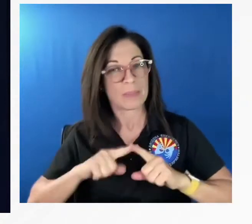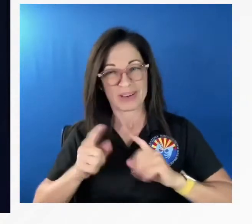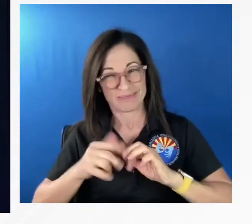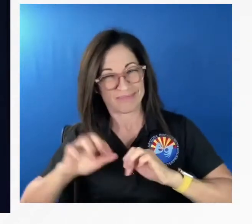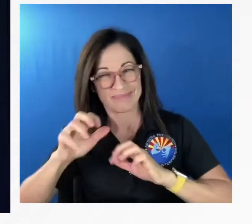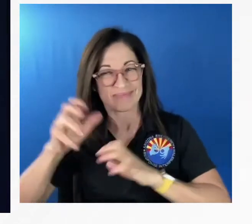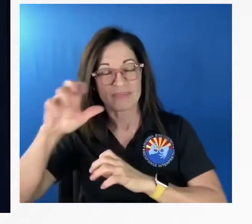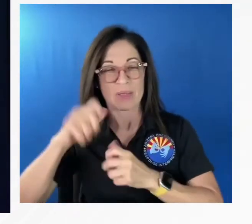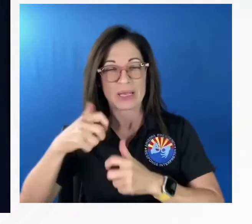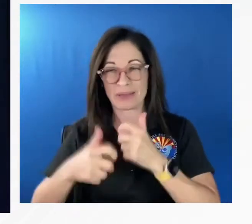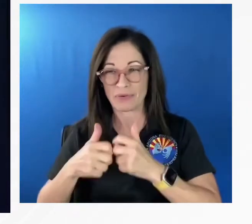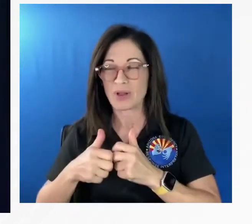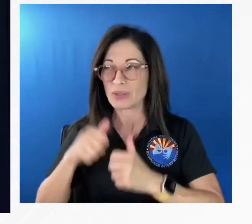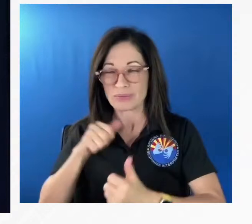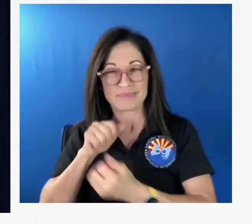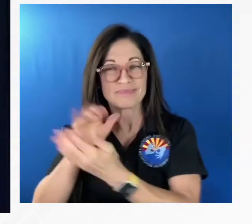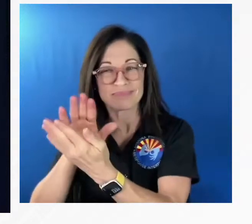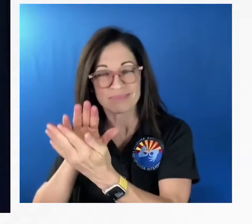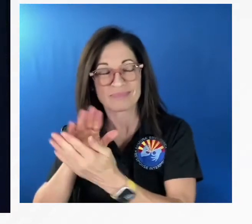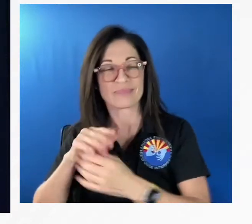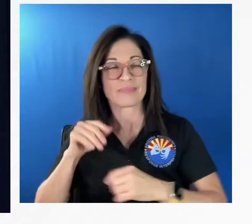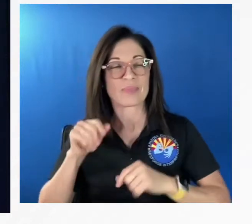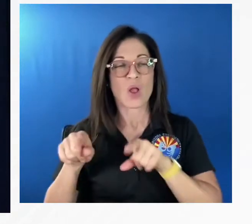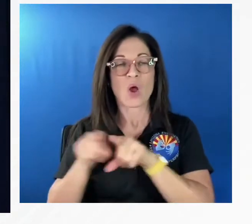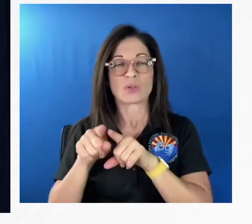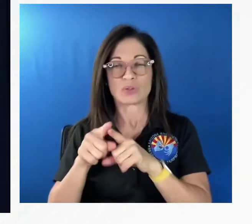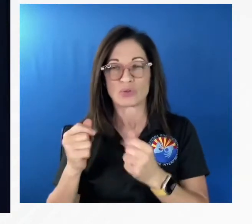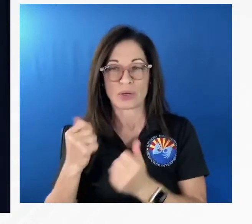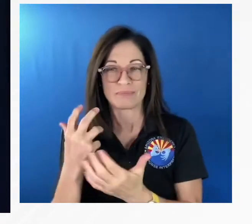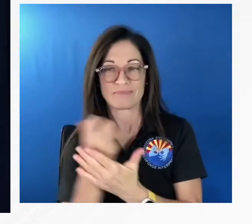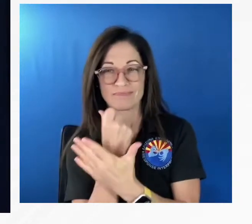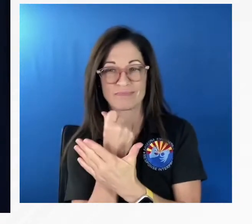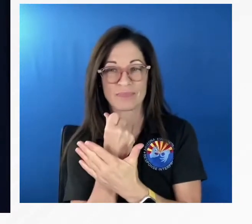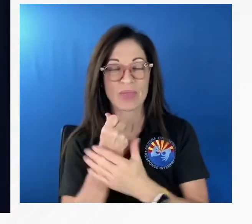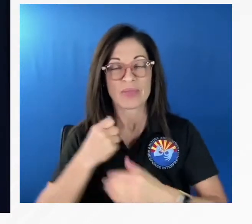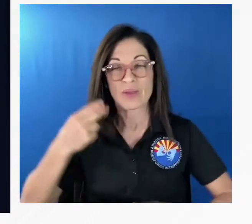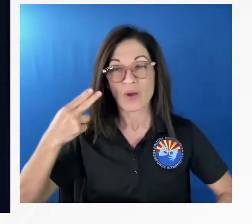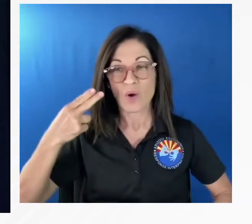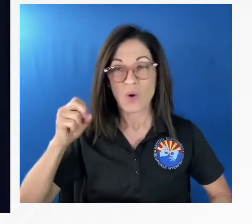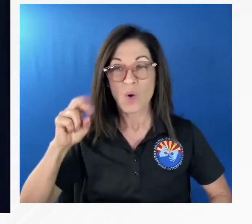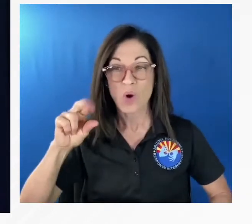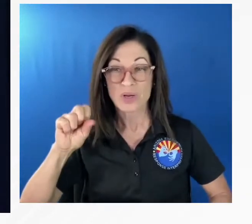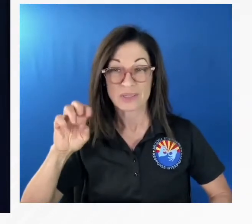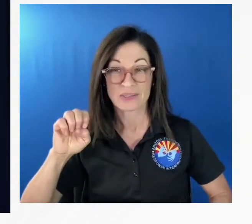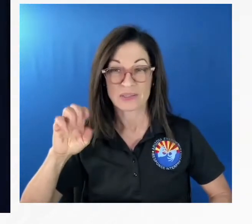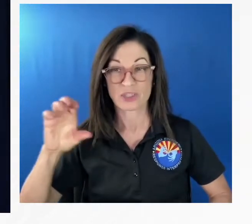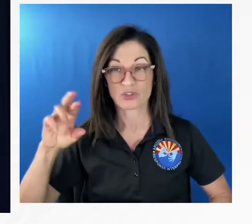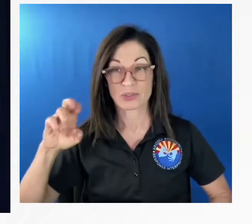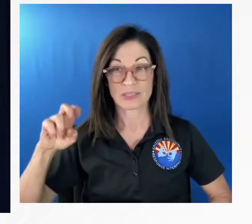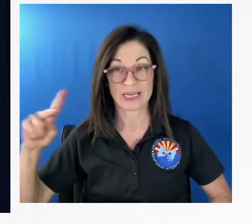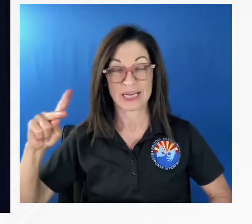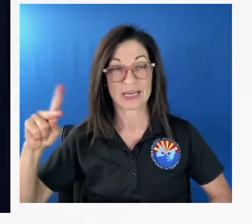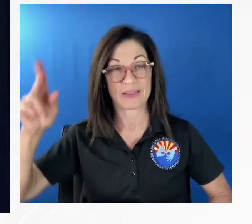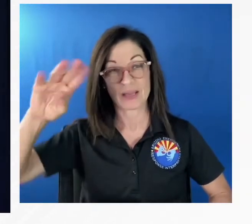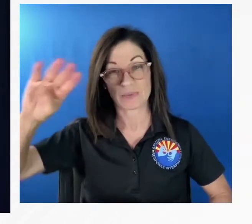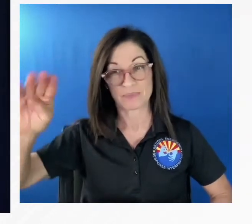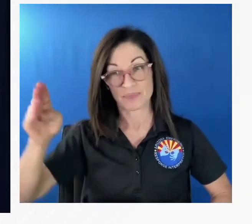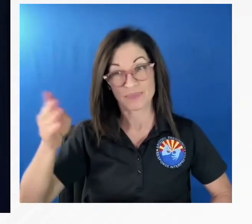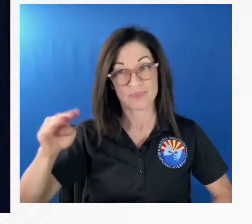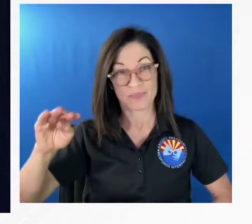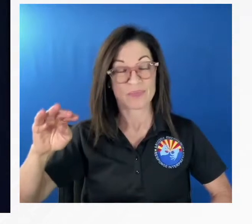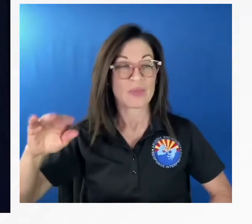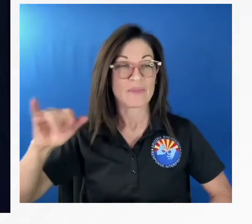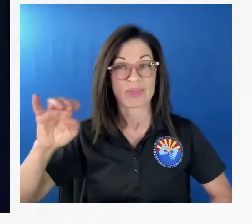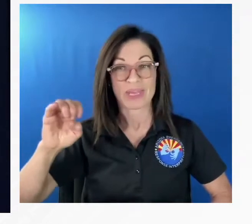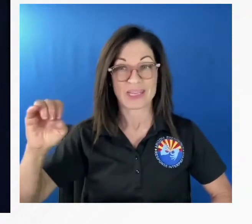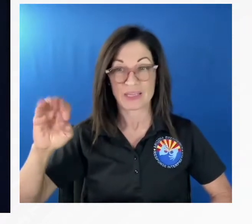then trying to take advantage of the Horse Creek that comes down to the confluence of the East